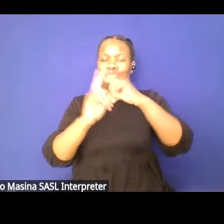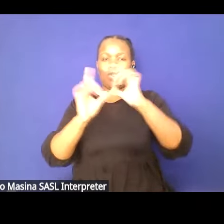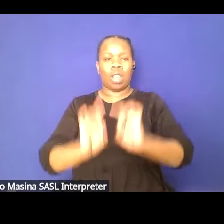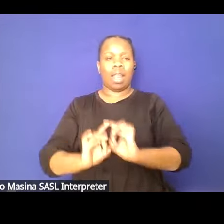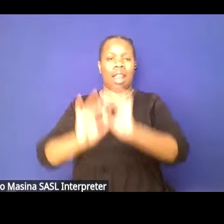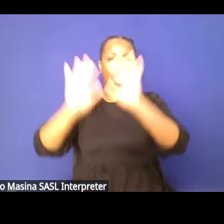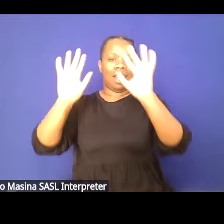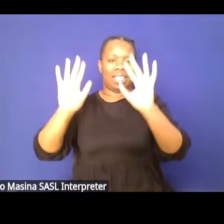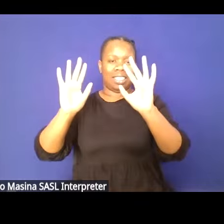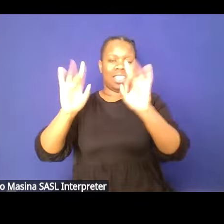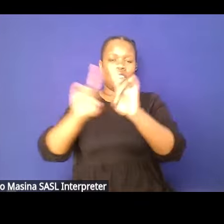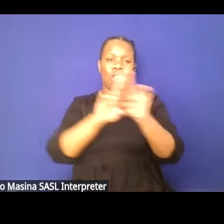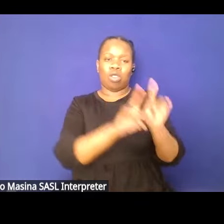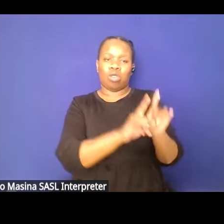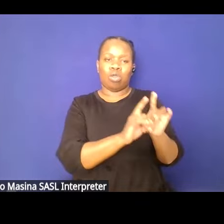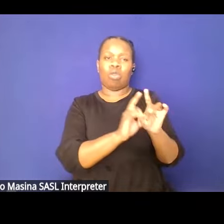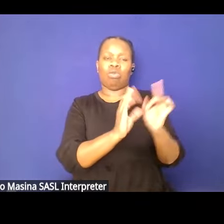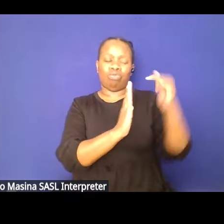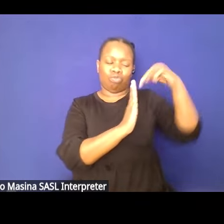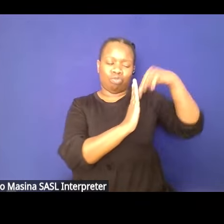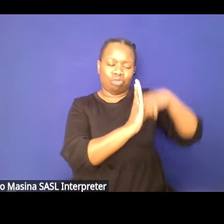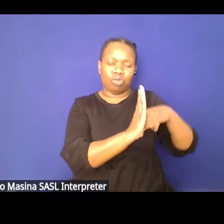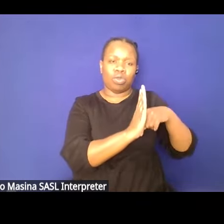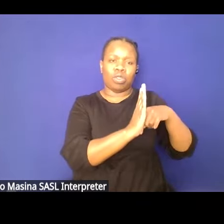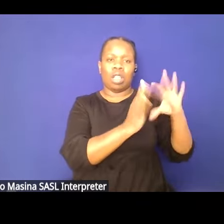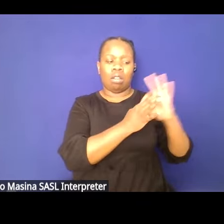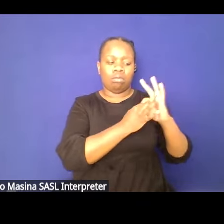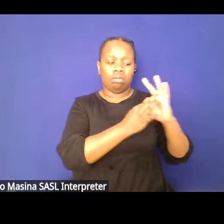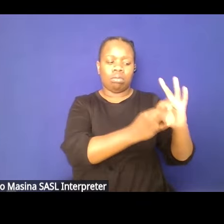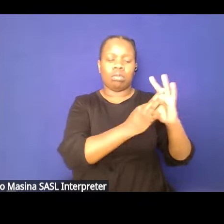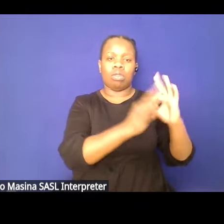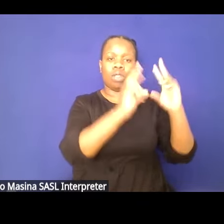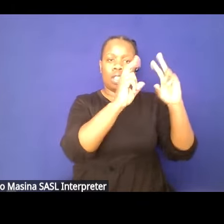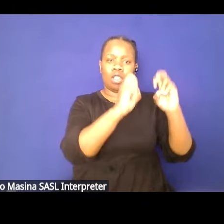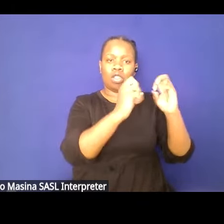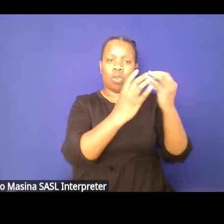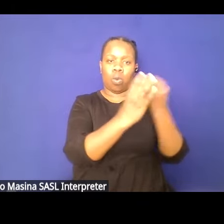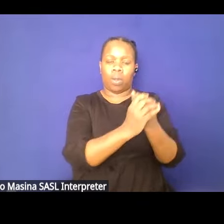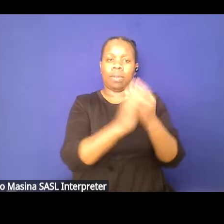and insight on tax matters relating to persons with disabilities.